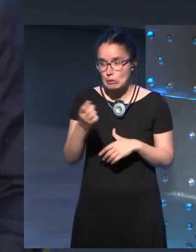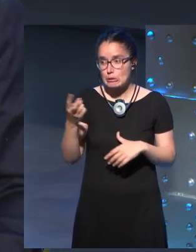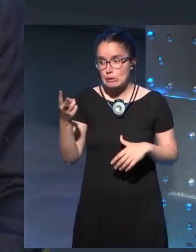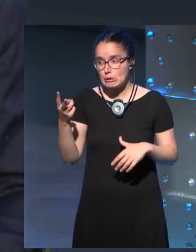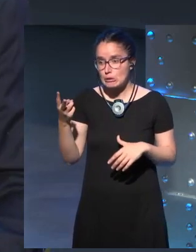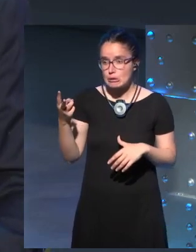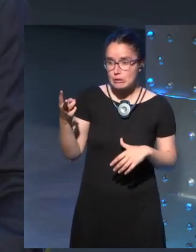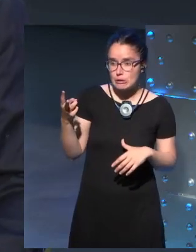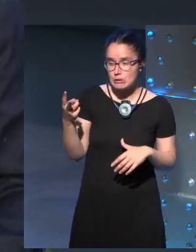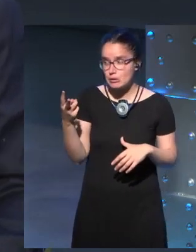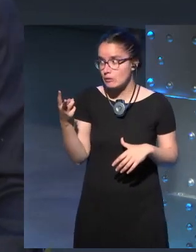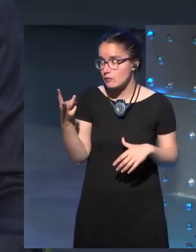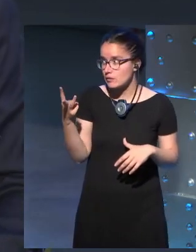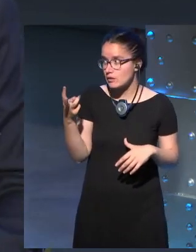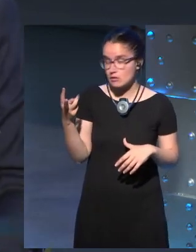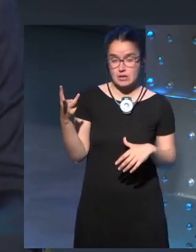years. 1, 2,